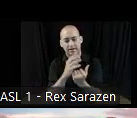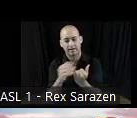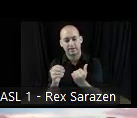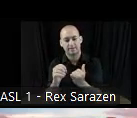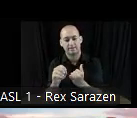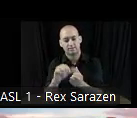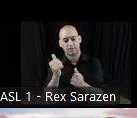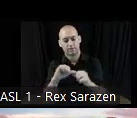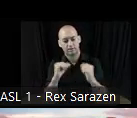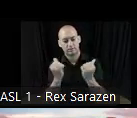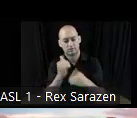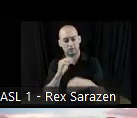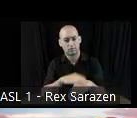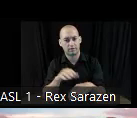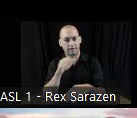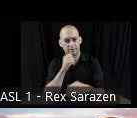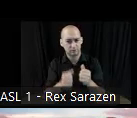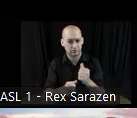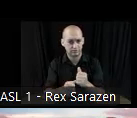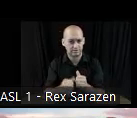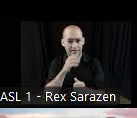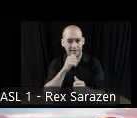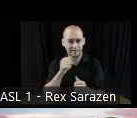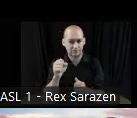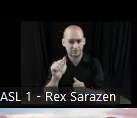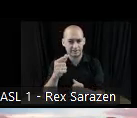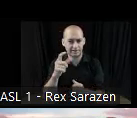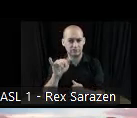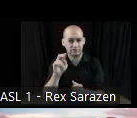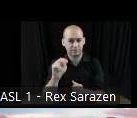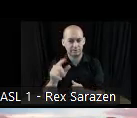on aging to support and expand,